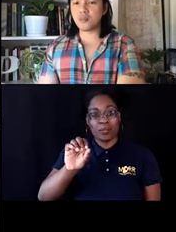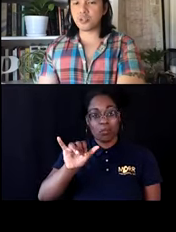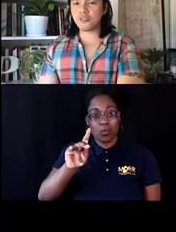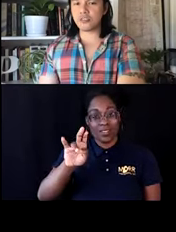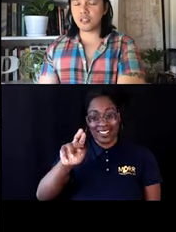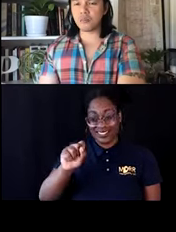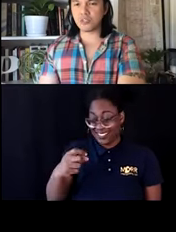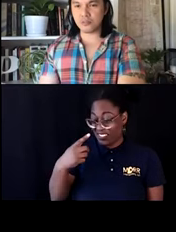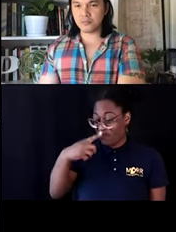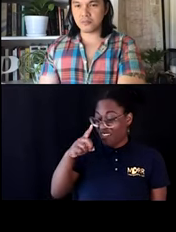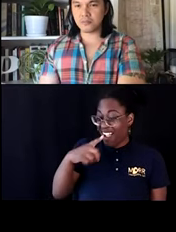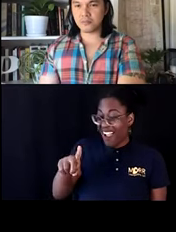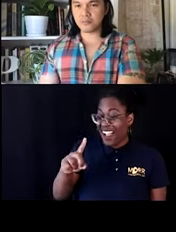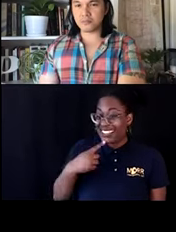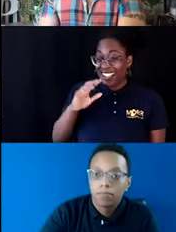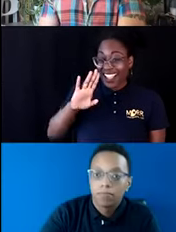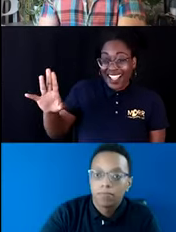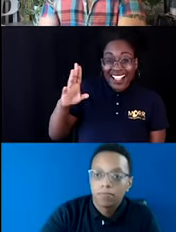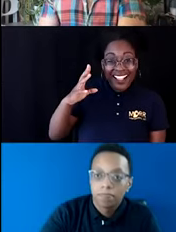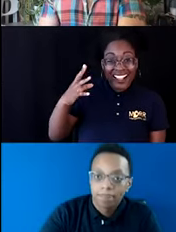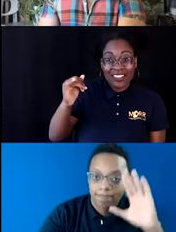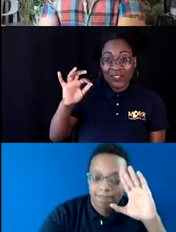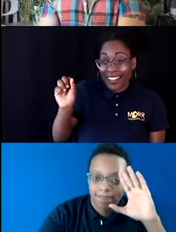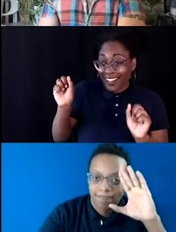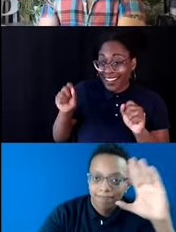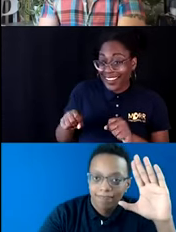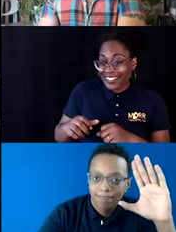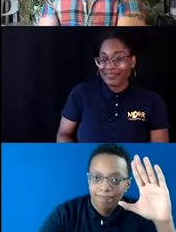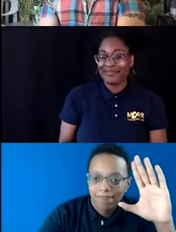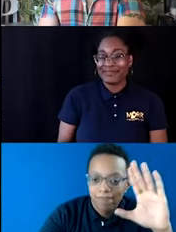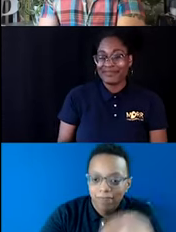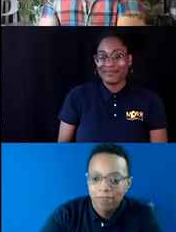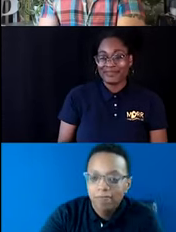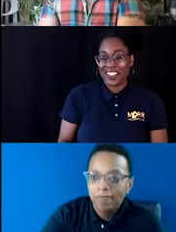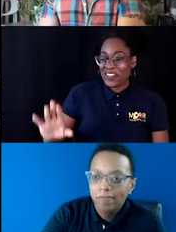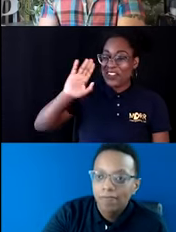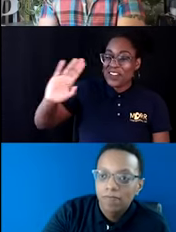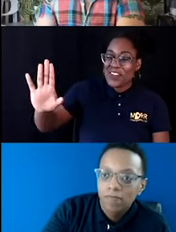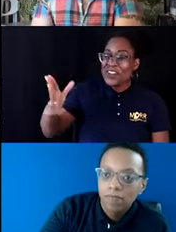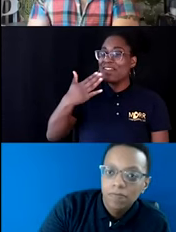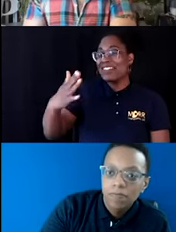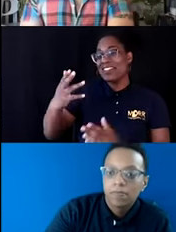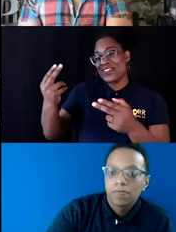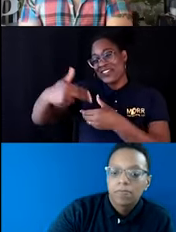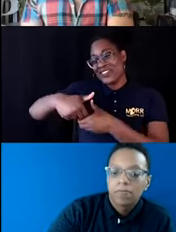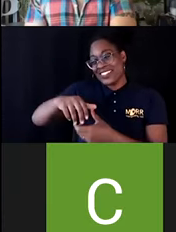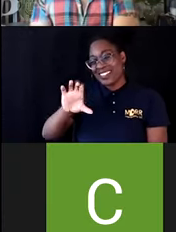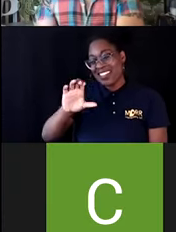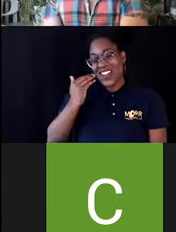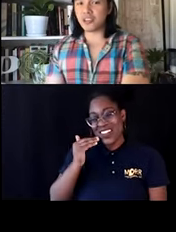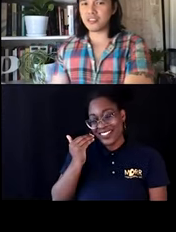the camera if you're able to? Just so we can see your face. Hello, thank you so much for joining us. And lastly, we